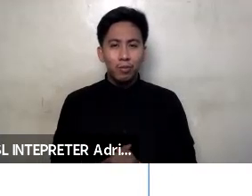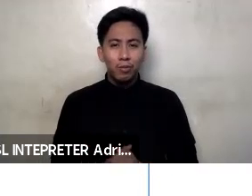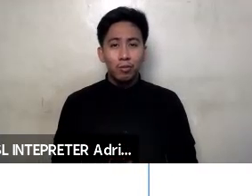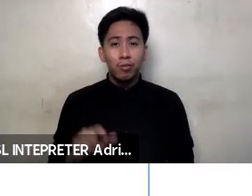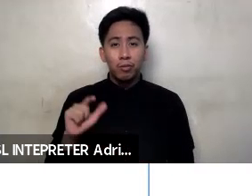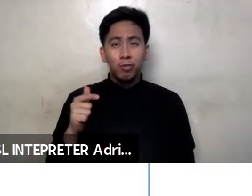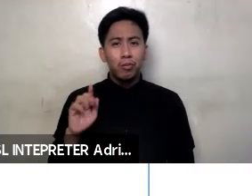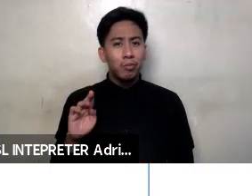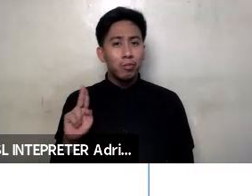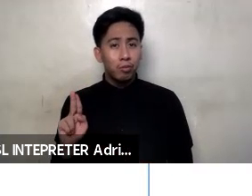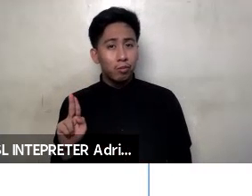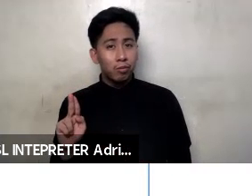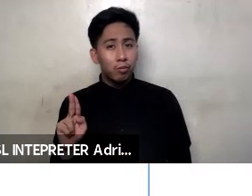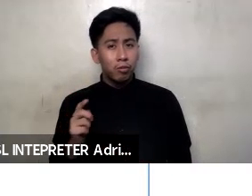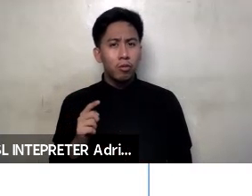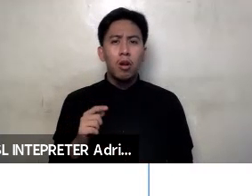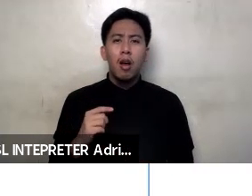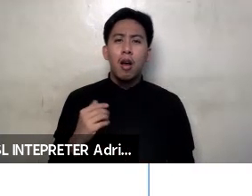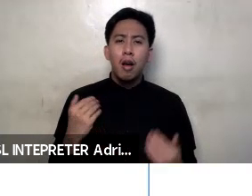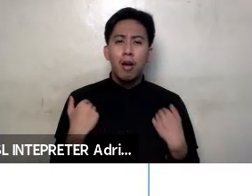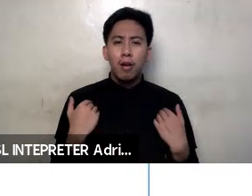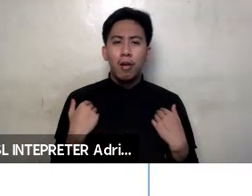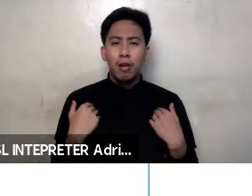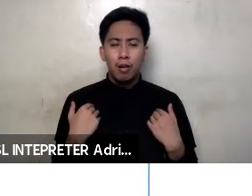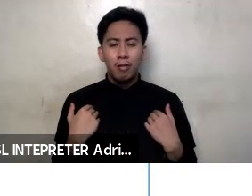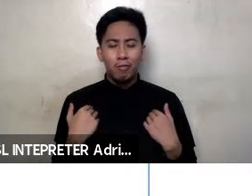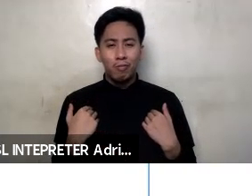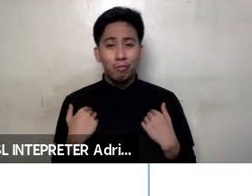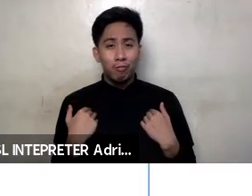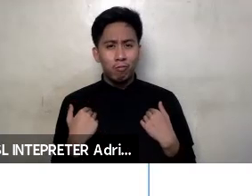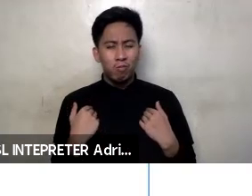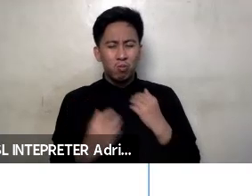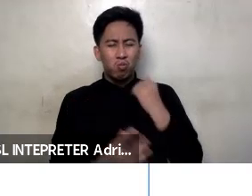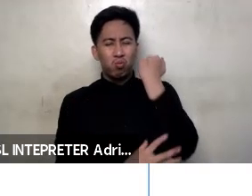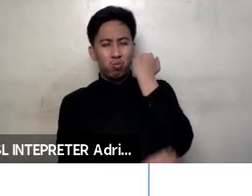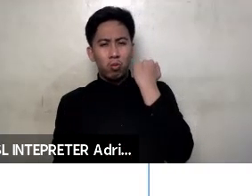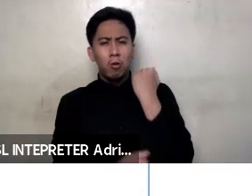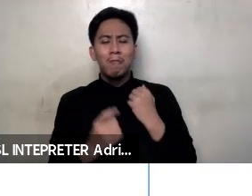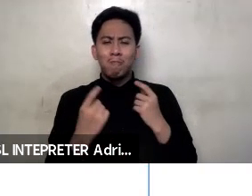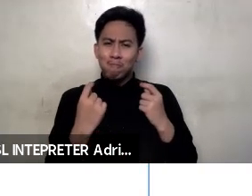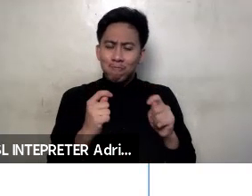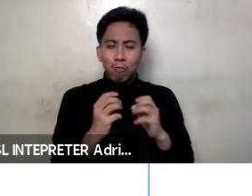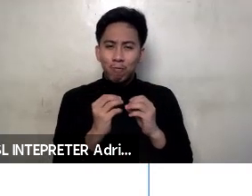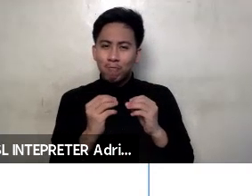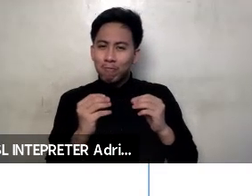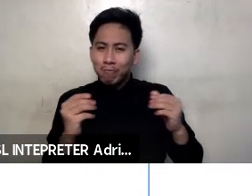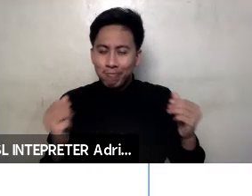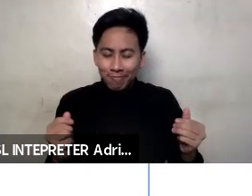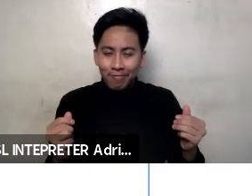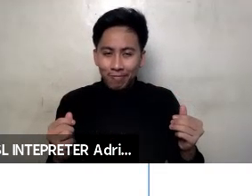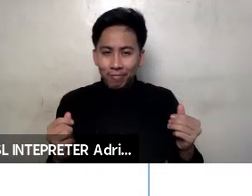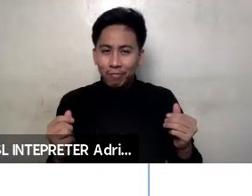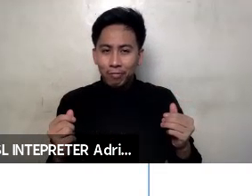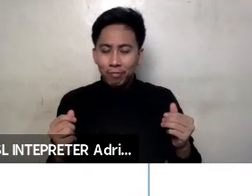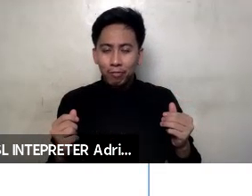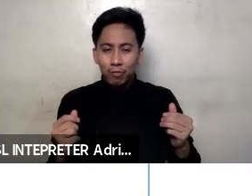EGBU is an anti-poverty program which aims of improving the living condition of